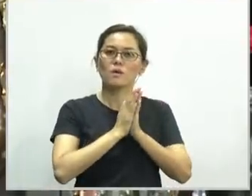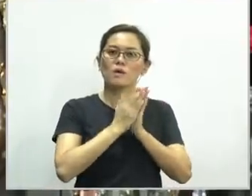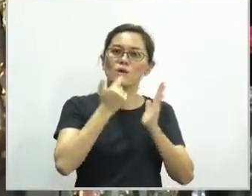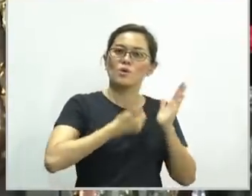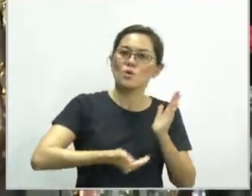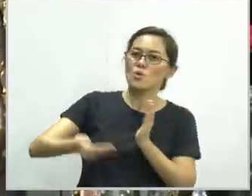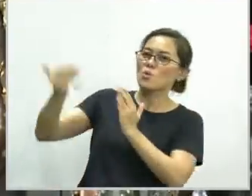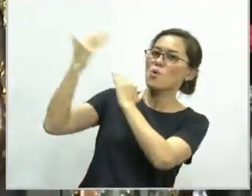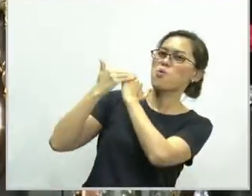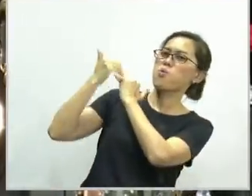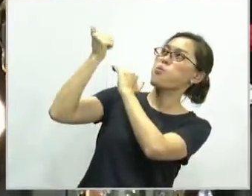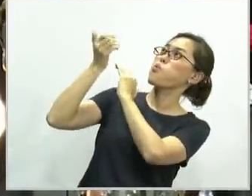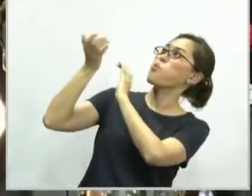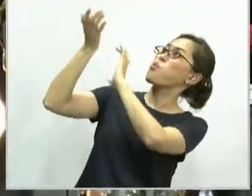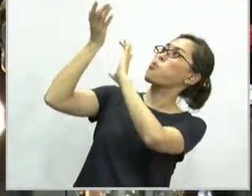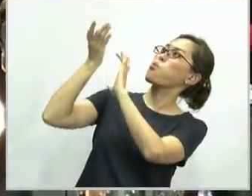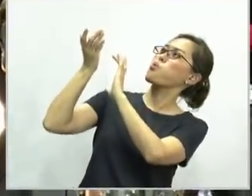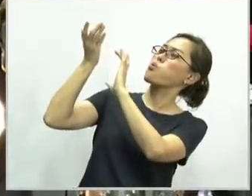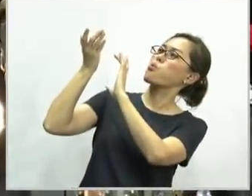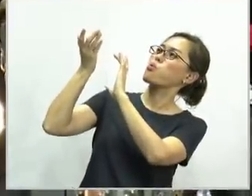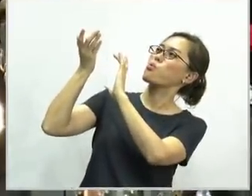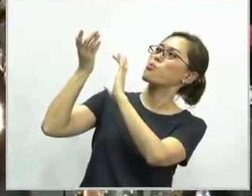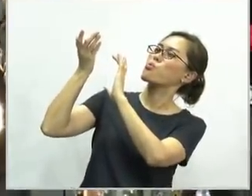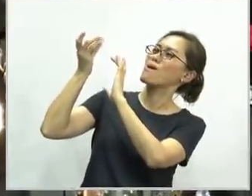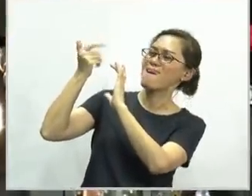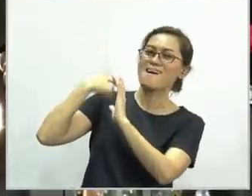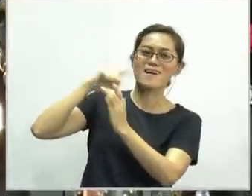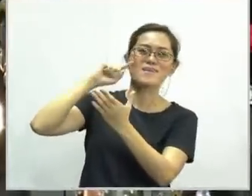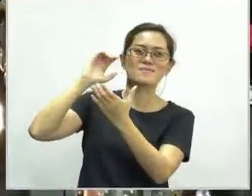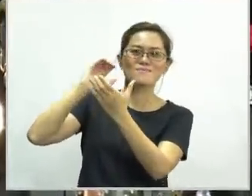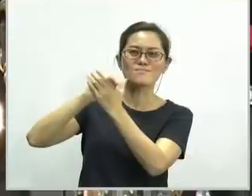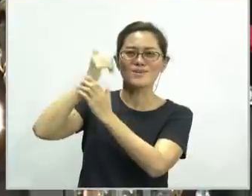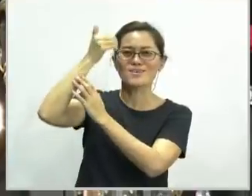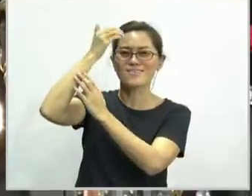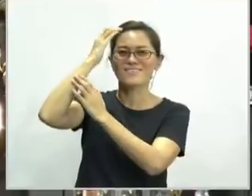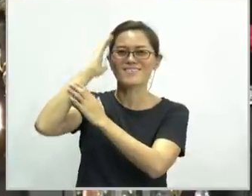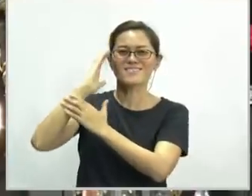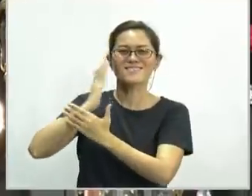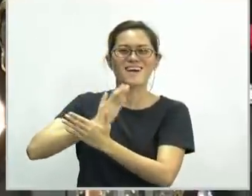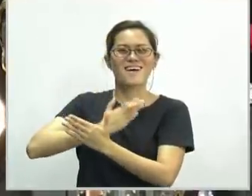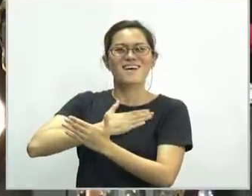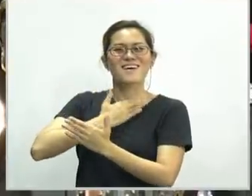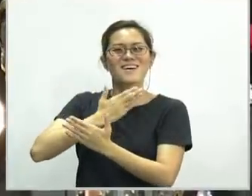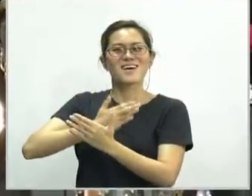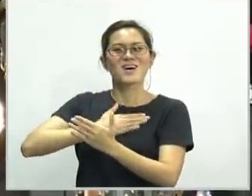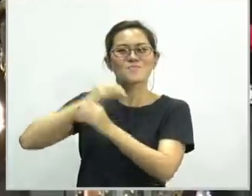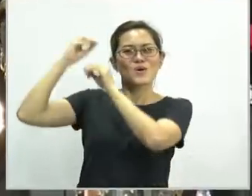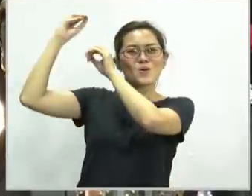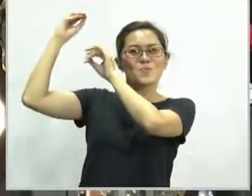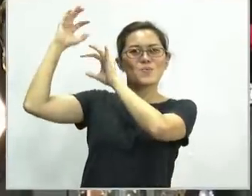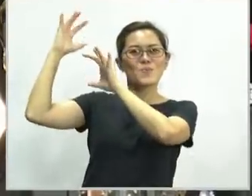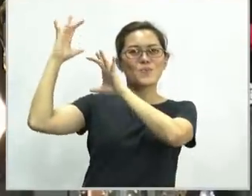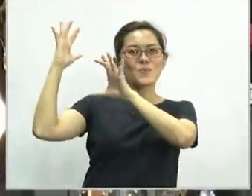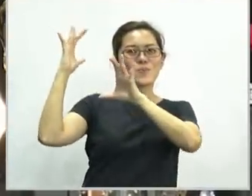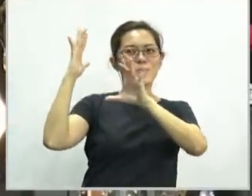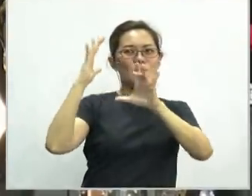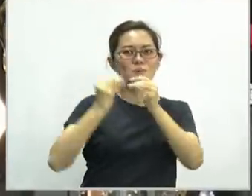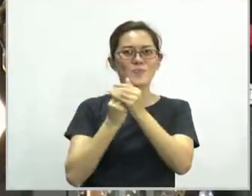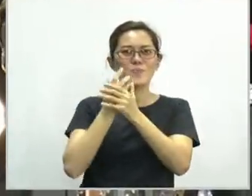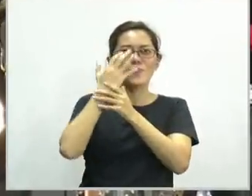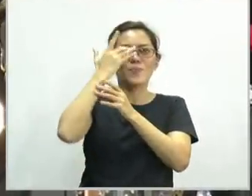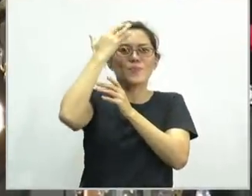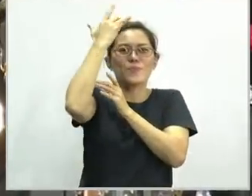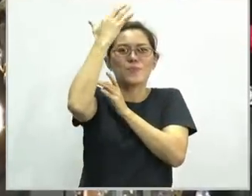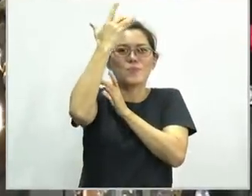God, I believe that God will be pleased to rain down an outpouring of mercy